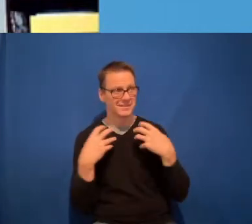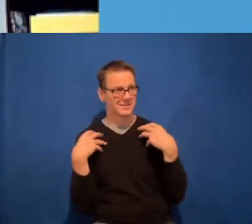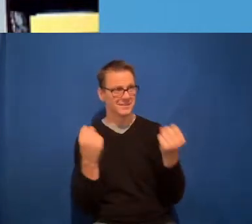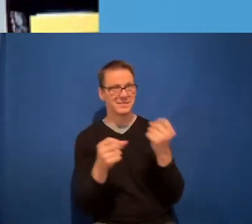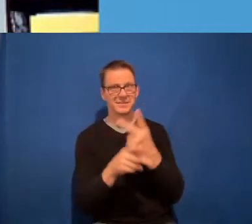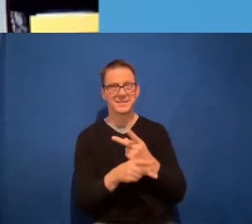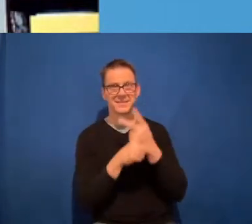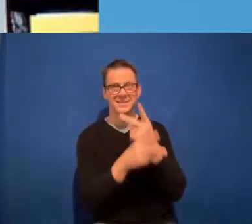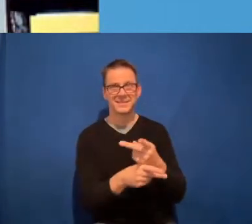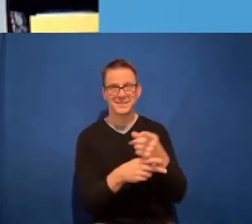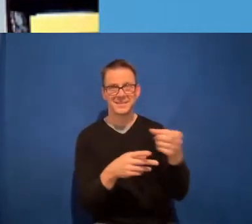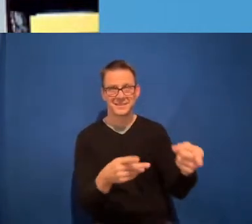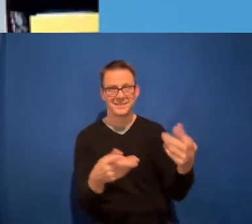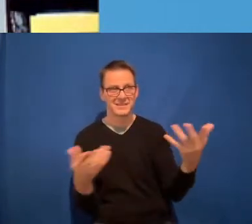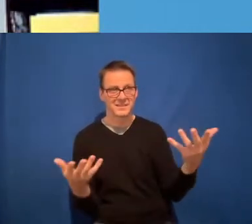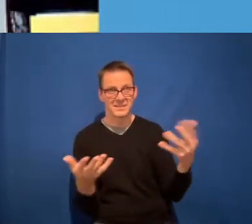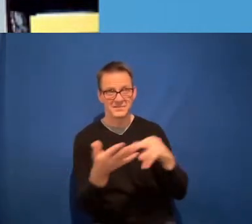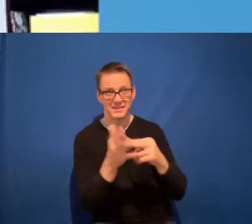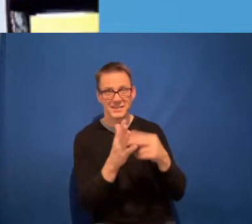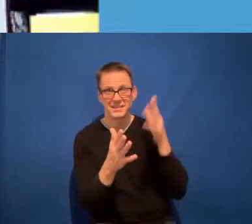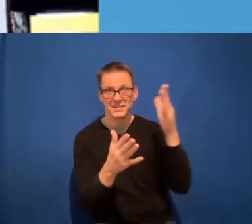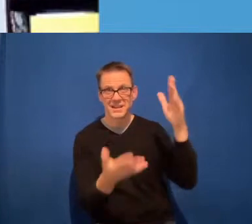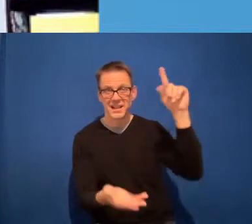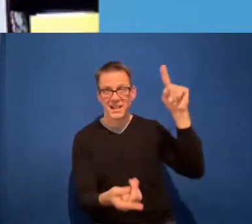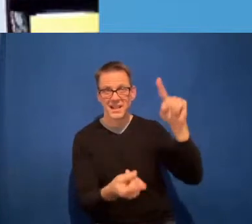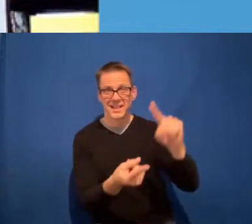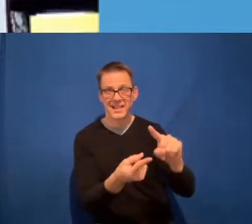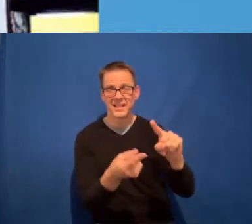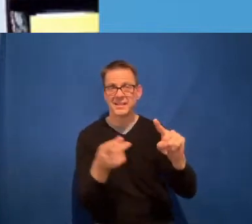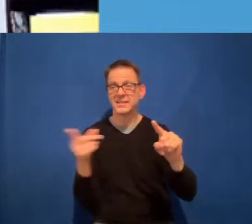So by the government actions that we have been talking about for